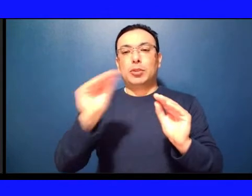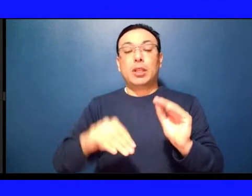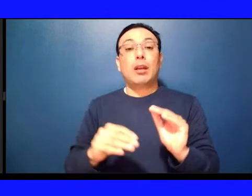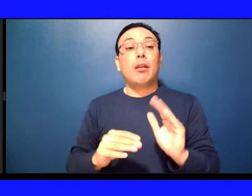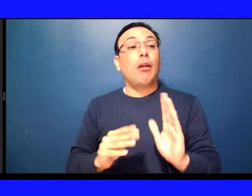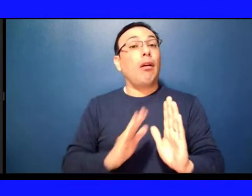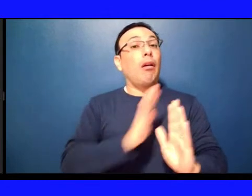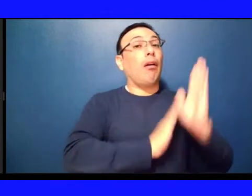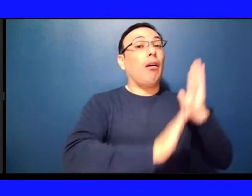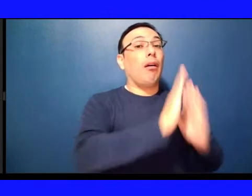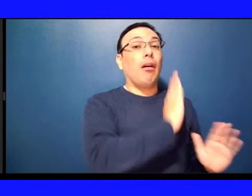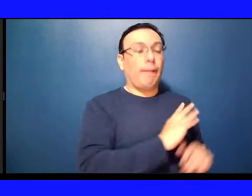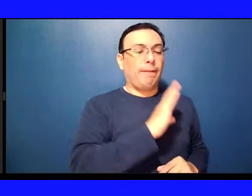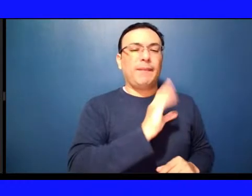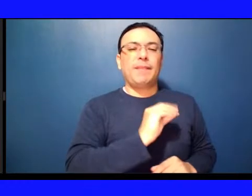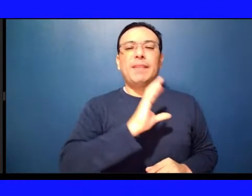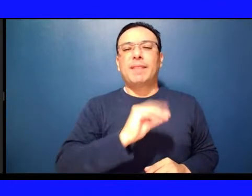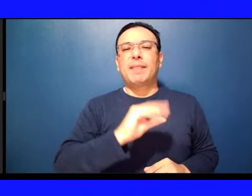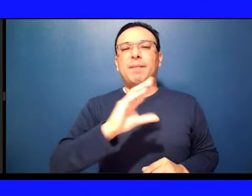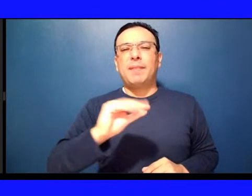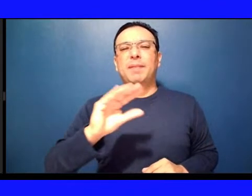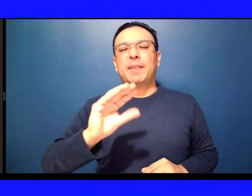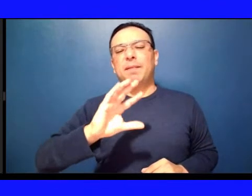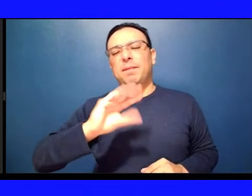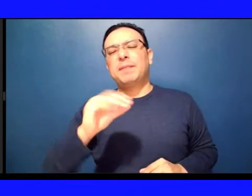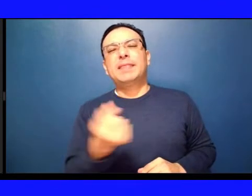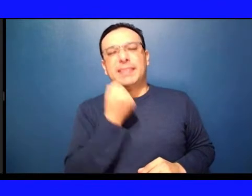is critical. Right.